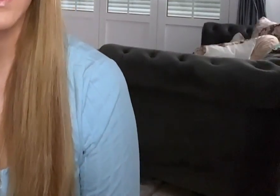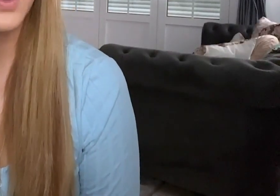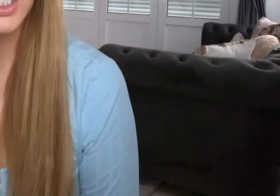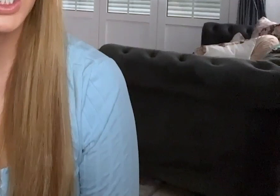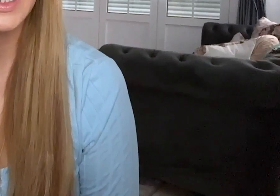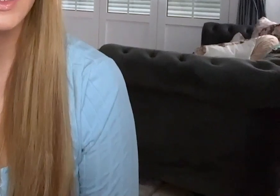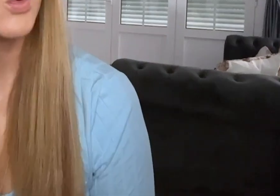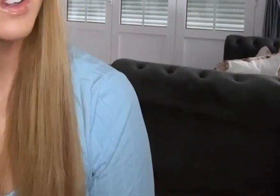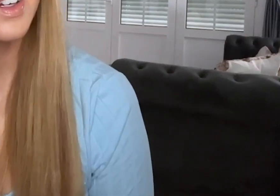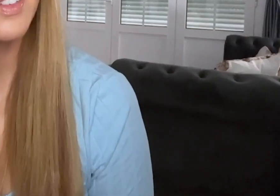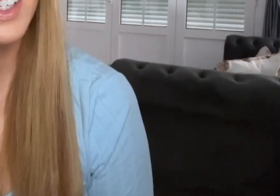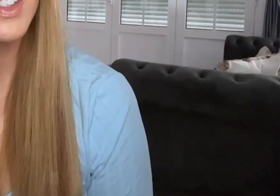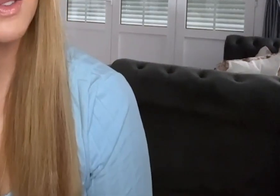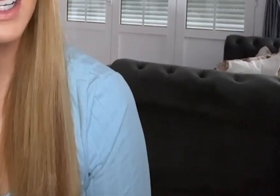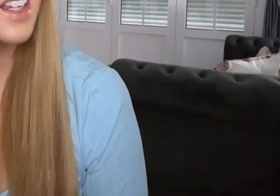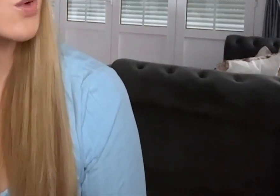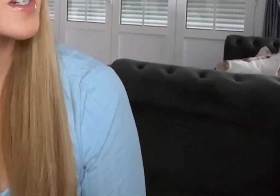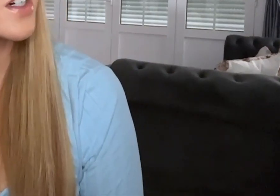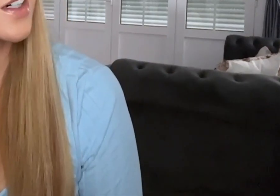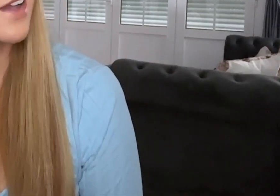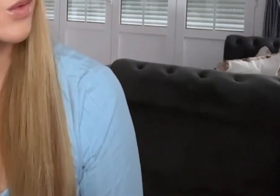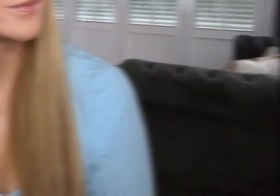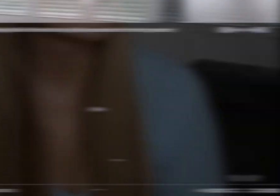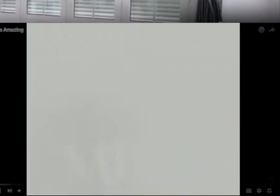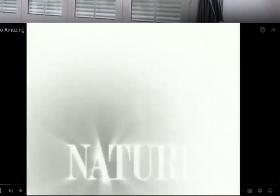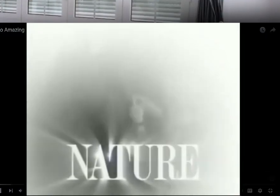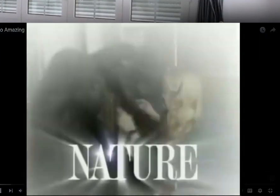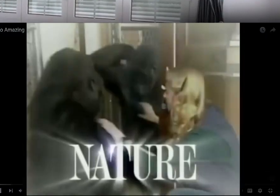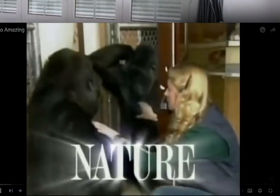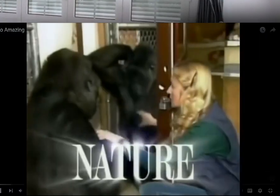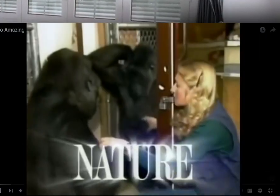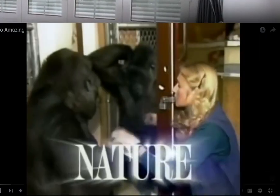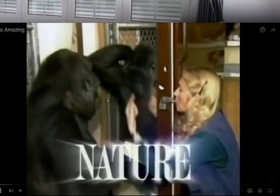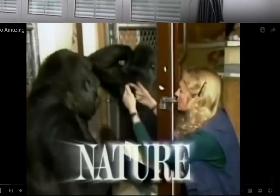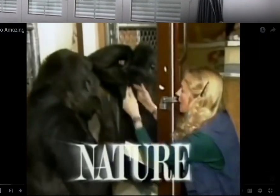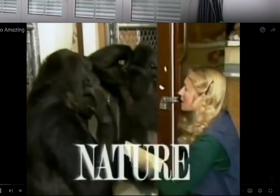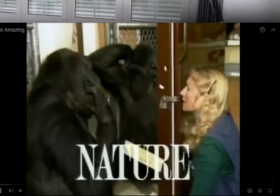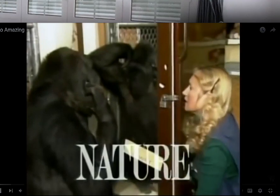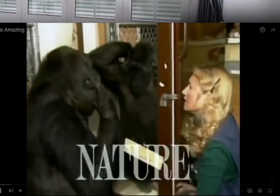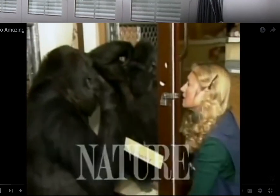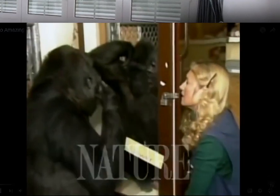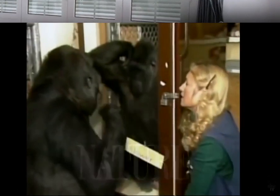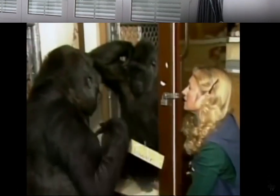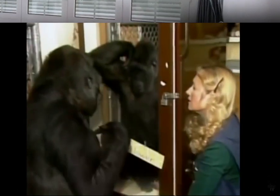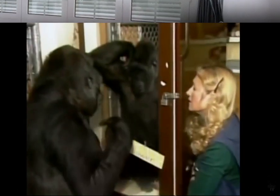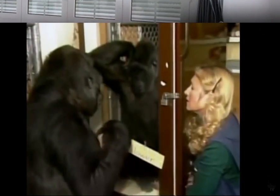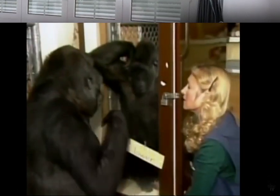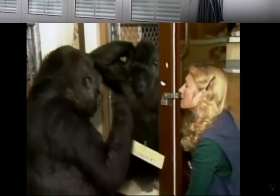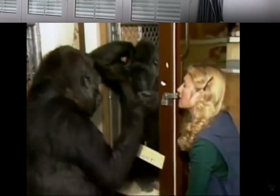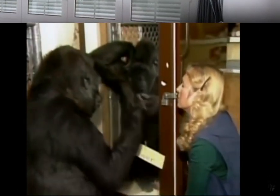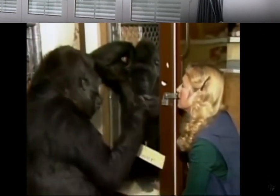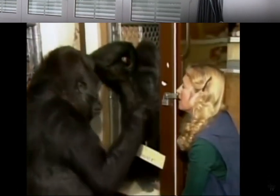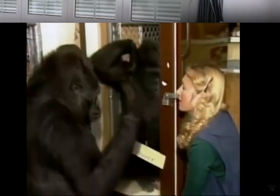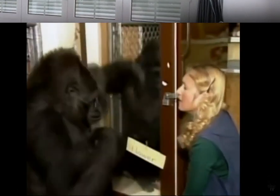such an unfortunate, more than inconvenience, really. That's quite dark, that one. Who is that? Oh, I remember